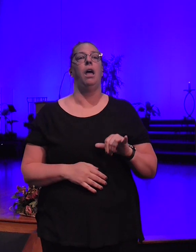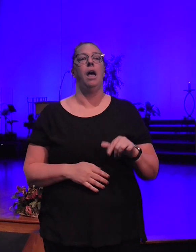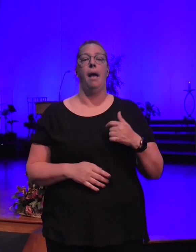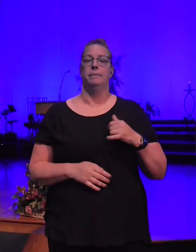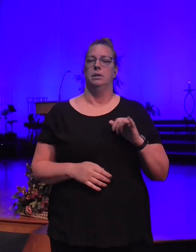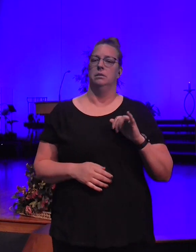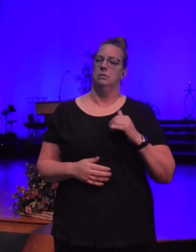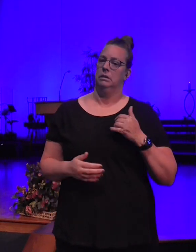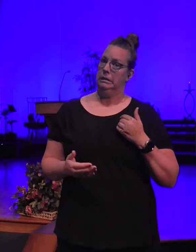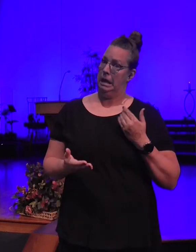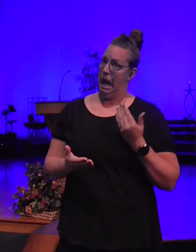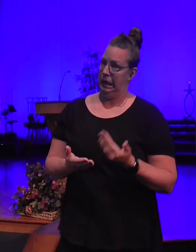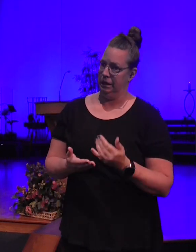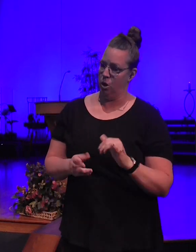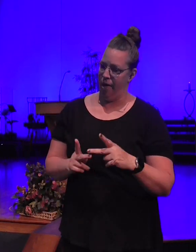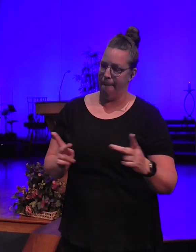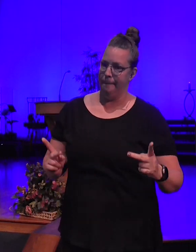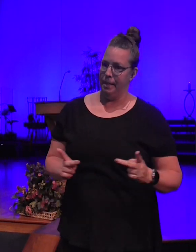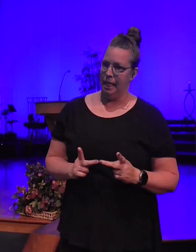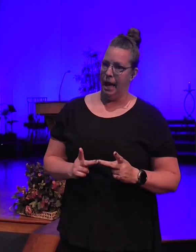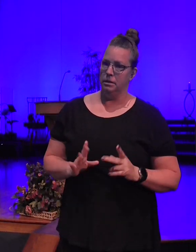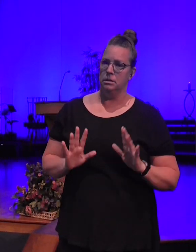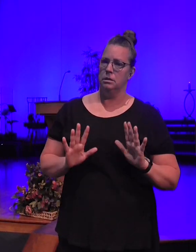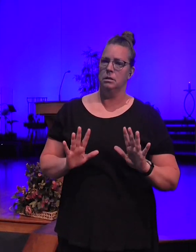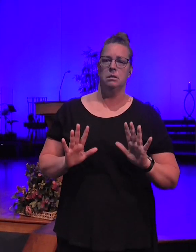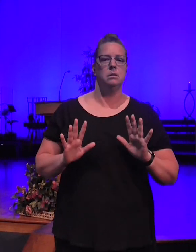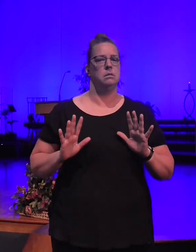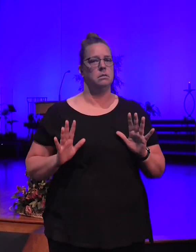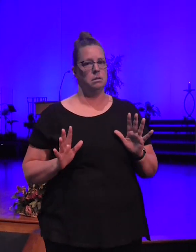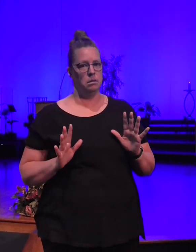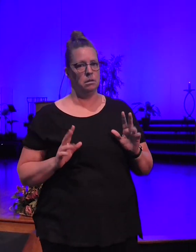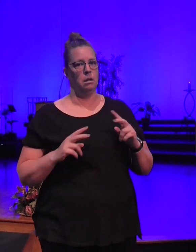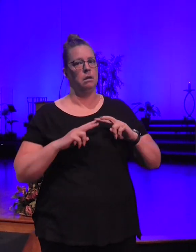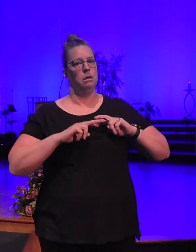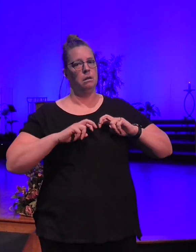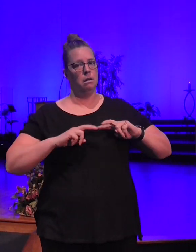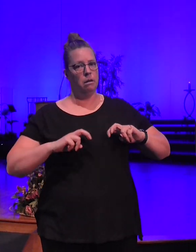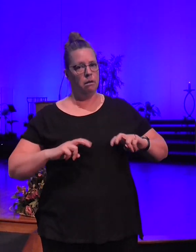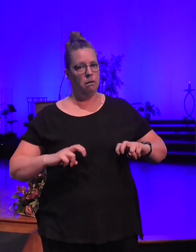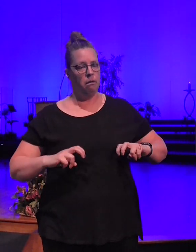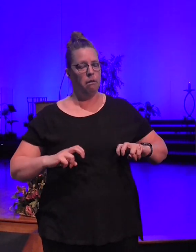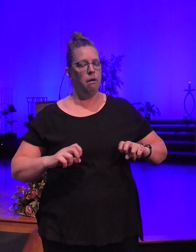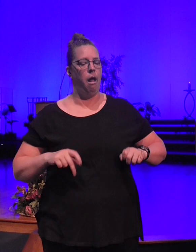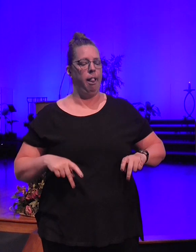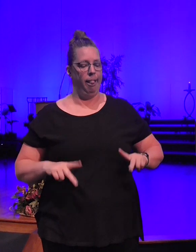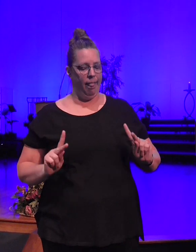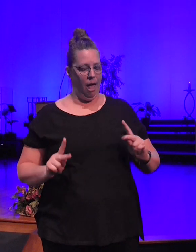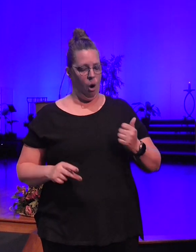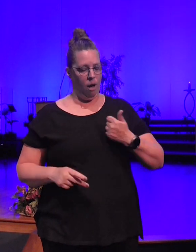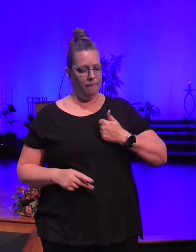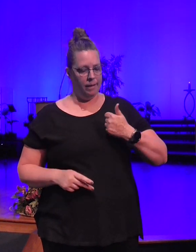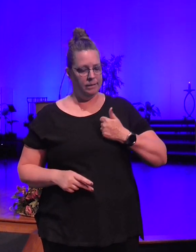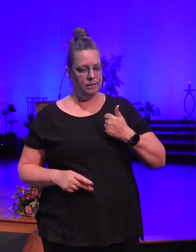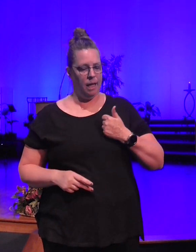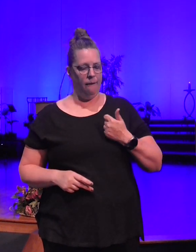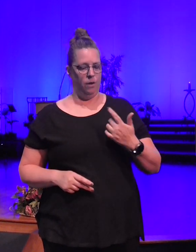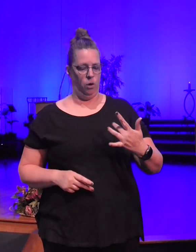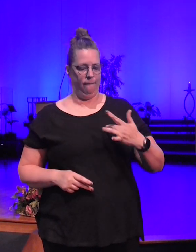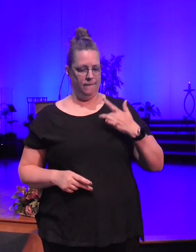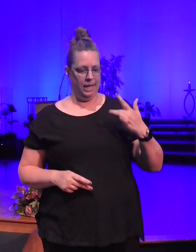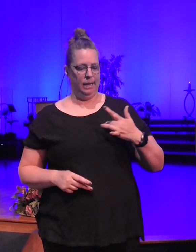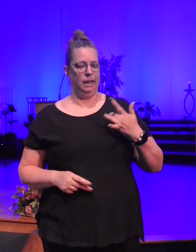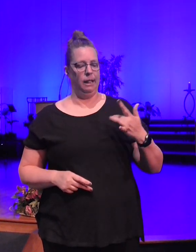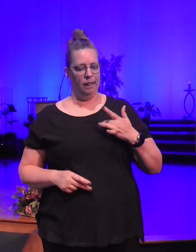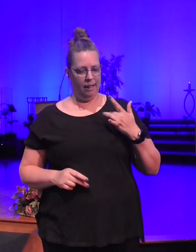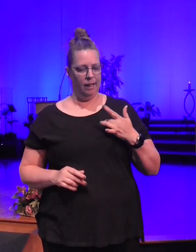place, just sit and go within and allow yourself to feel the